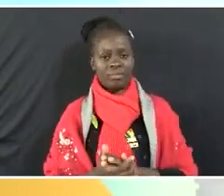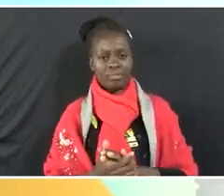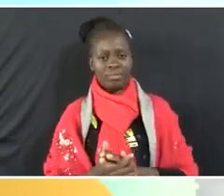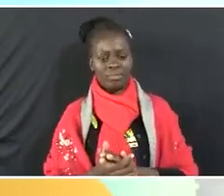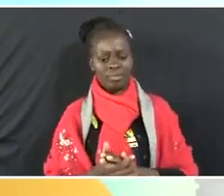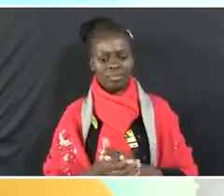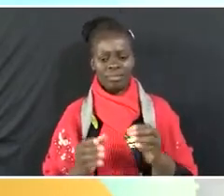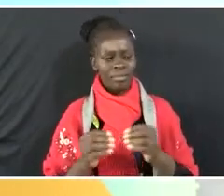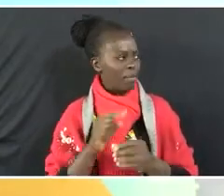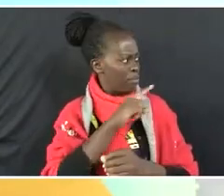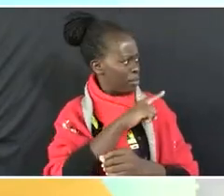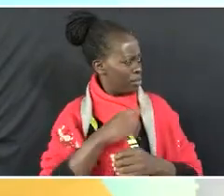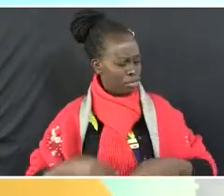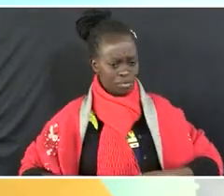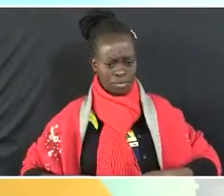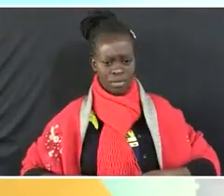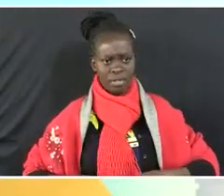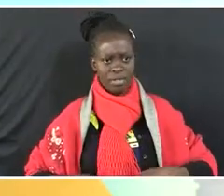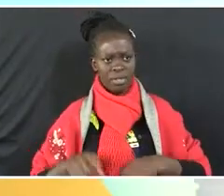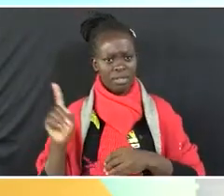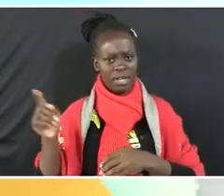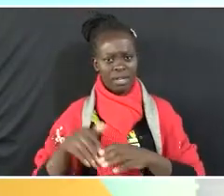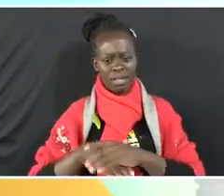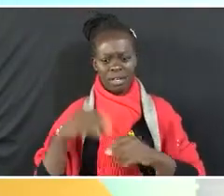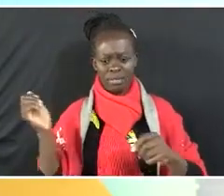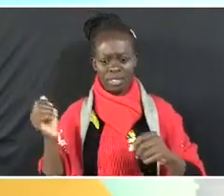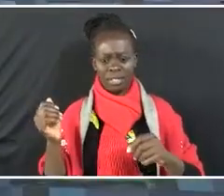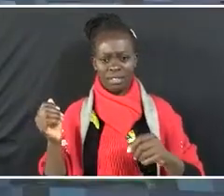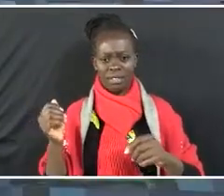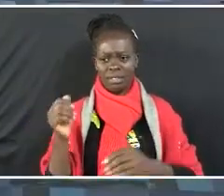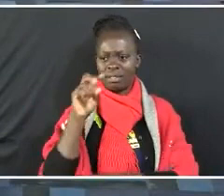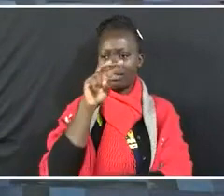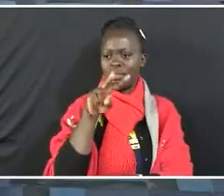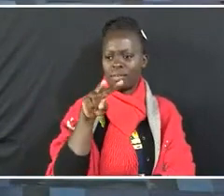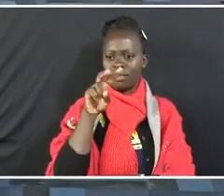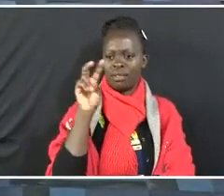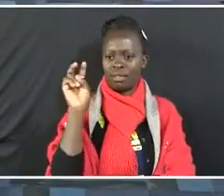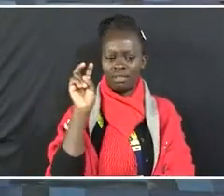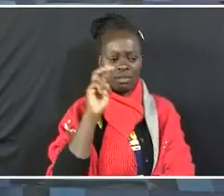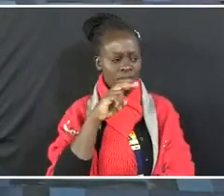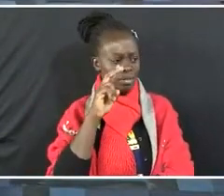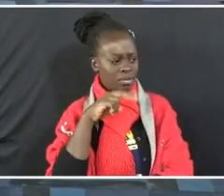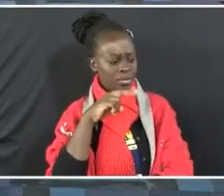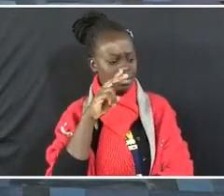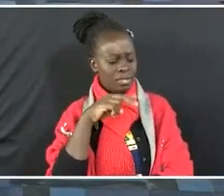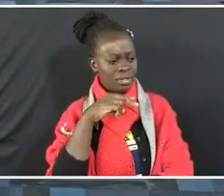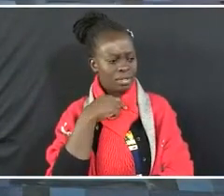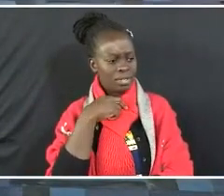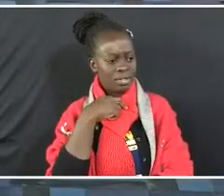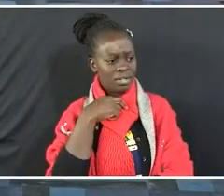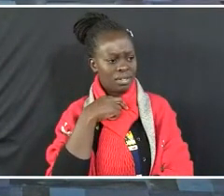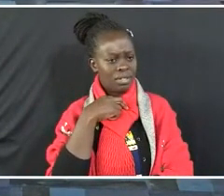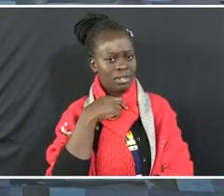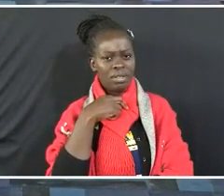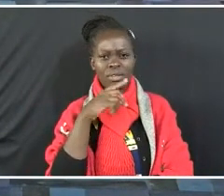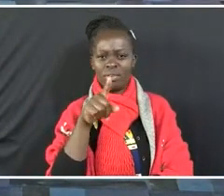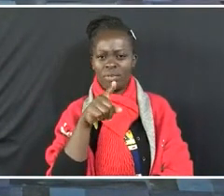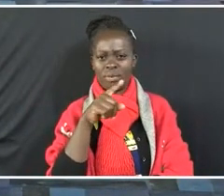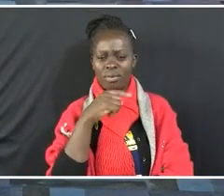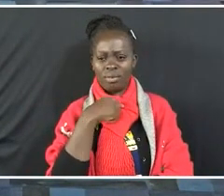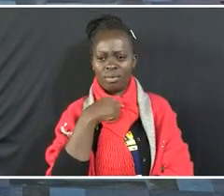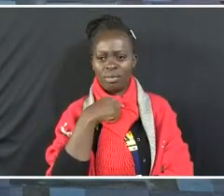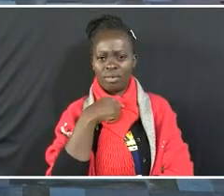here. And I'm wondering, what's wrong with you? Then you hear young people have gone to buy things in Klabu. What are